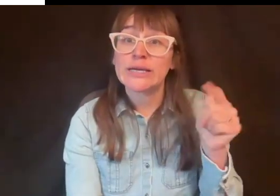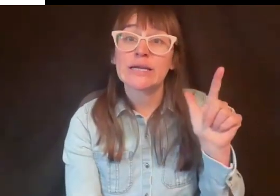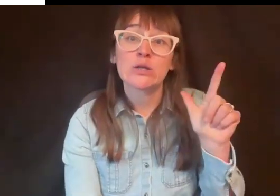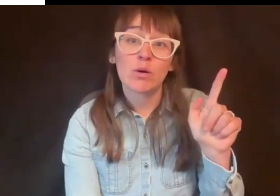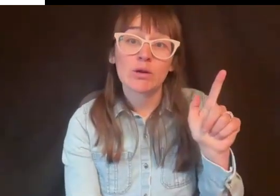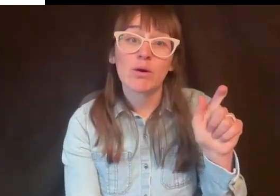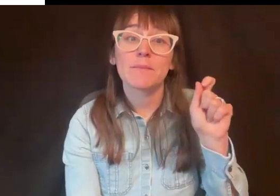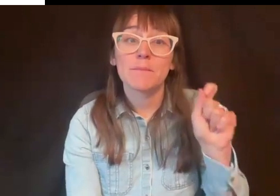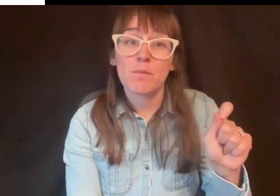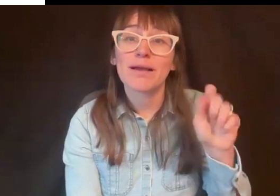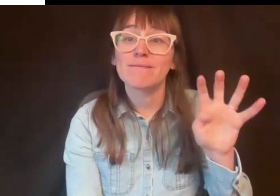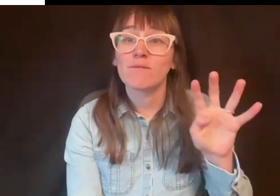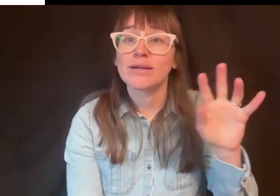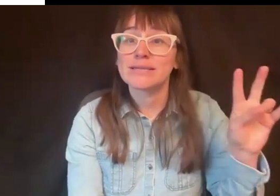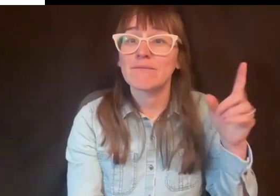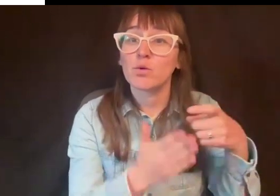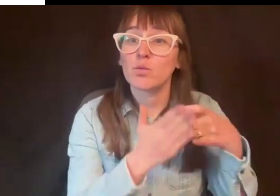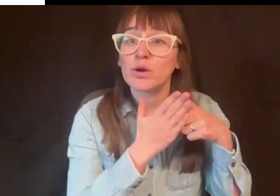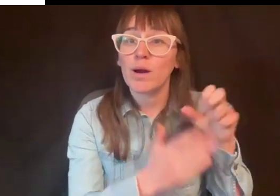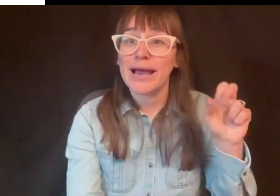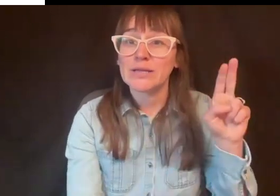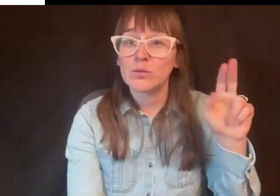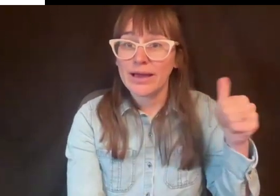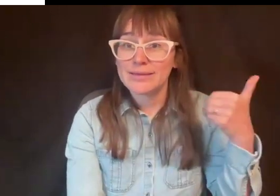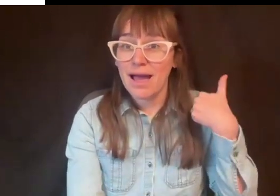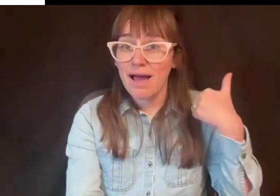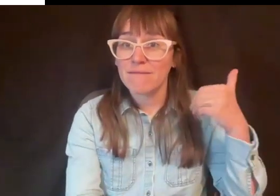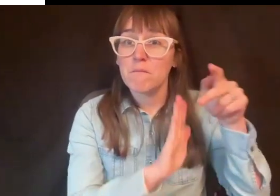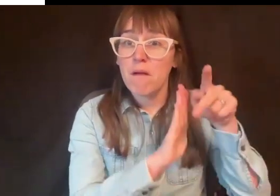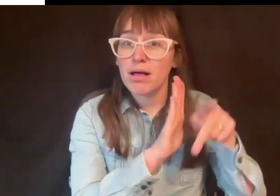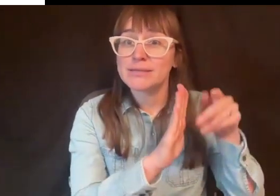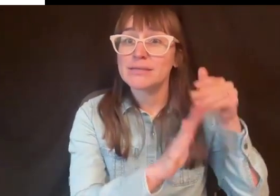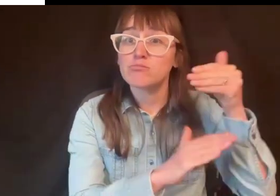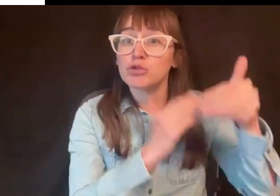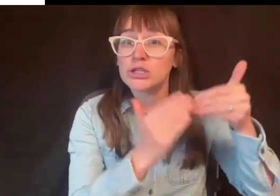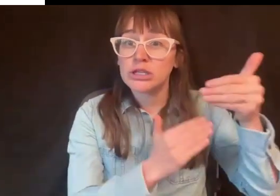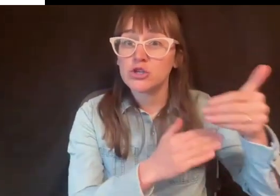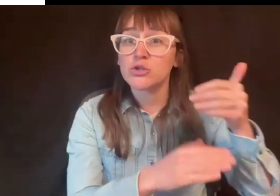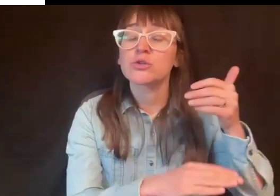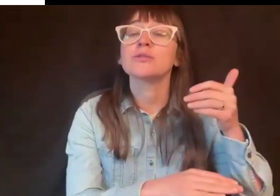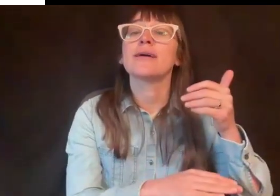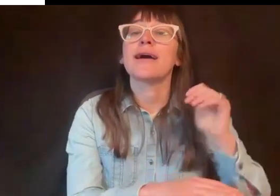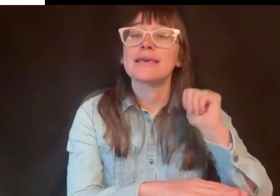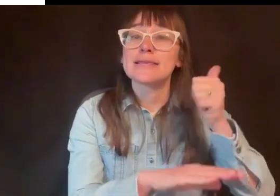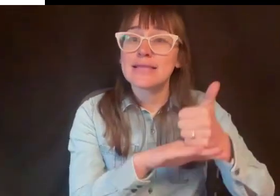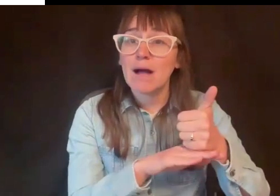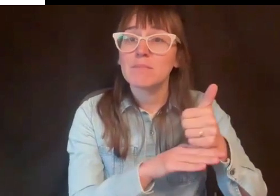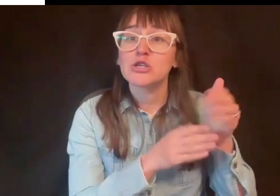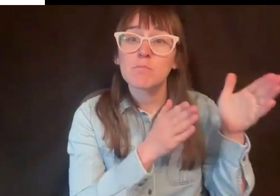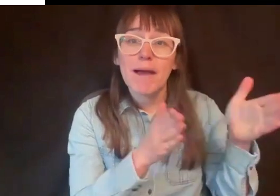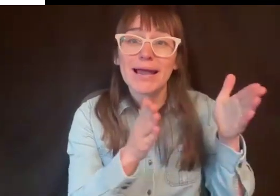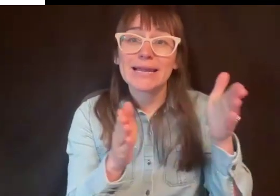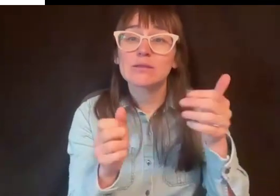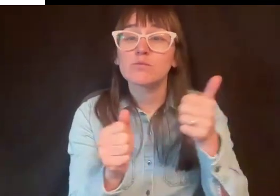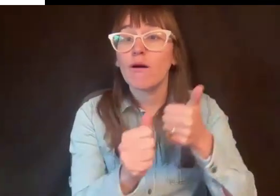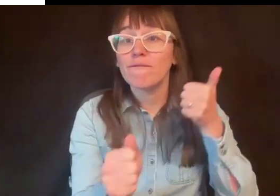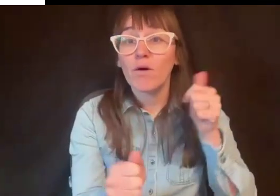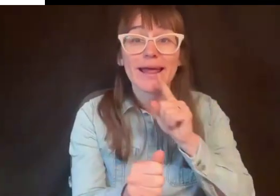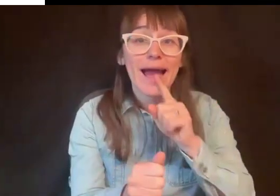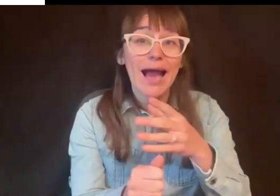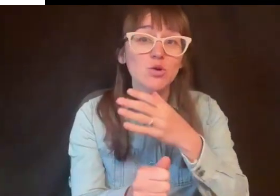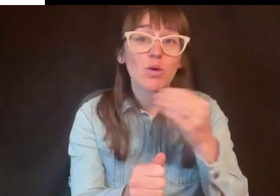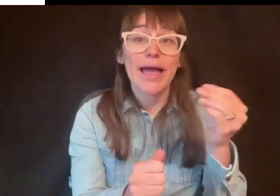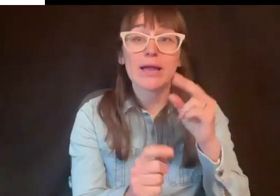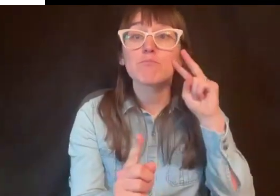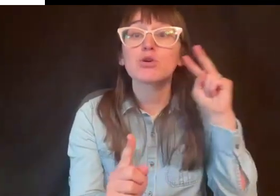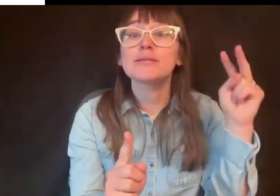1321.47 requires SUAs to have policies and procedures that establish mechanisms to avoid both actual and